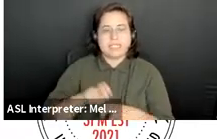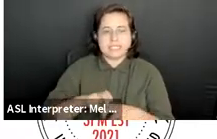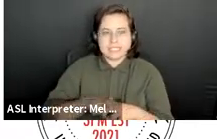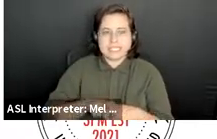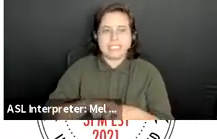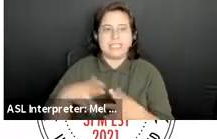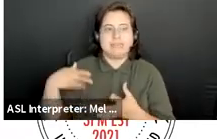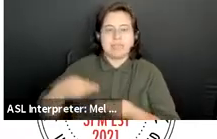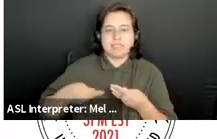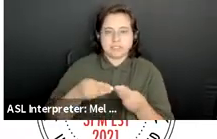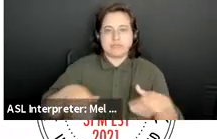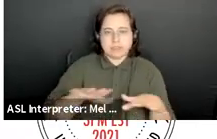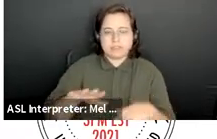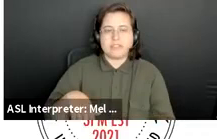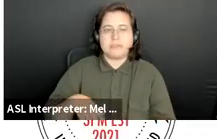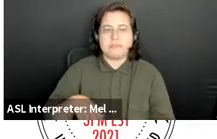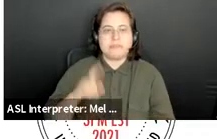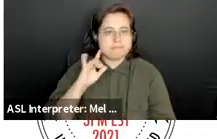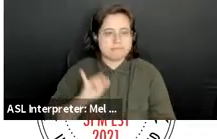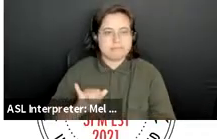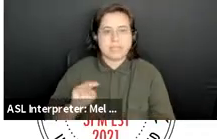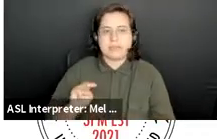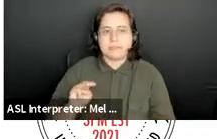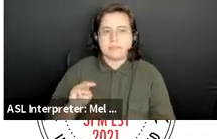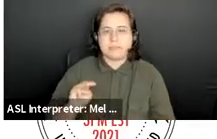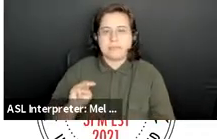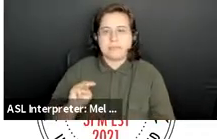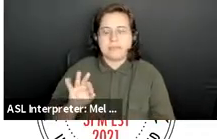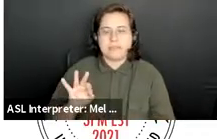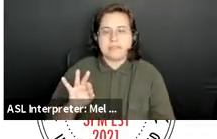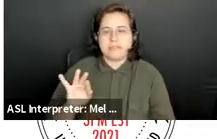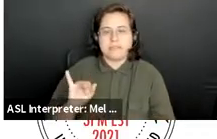of the Lenape people in Manhattan.